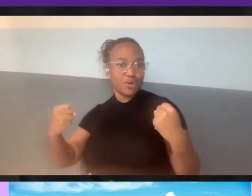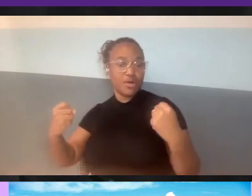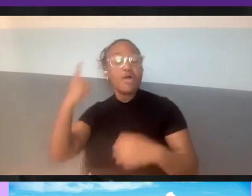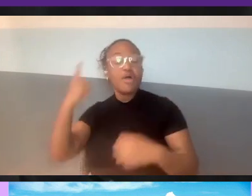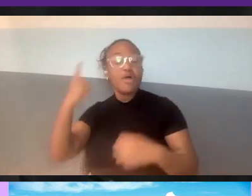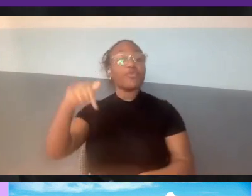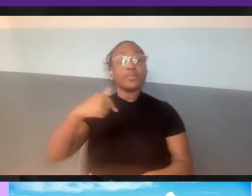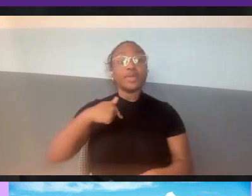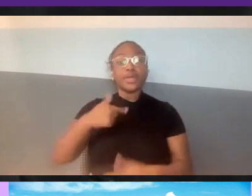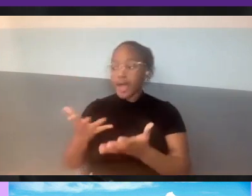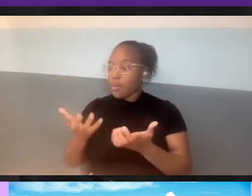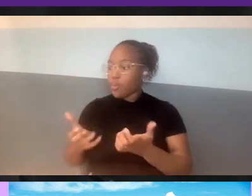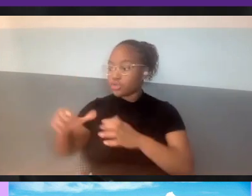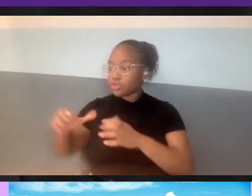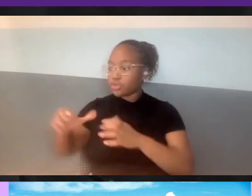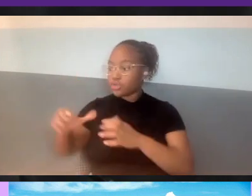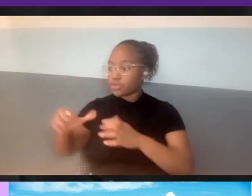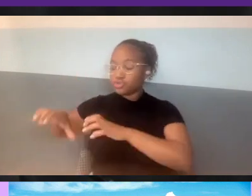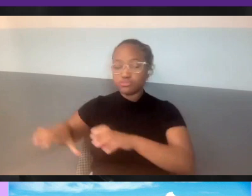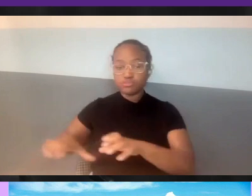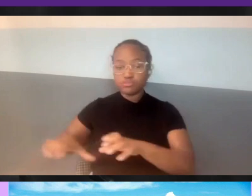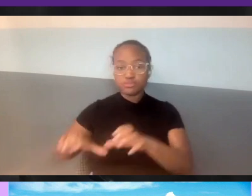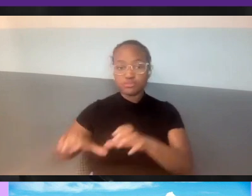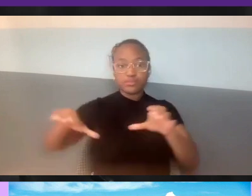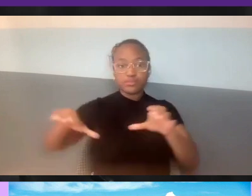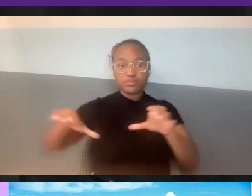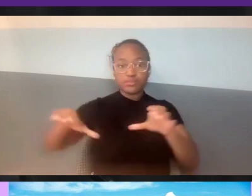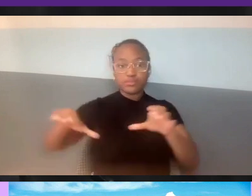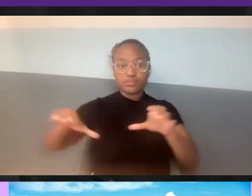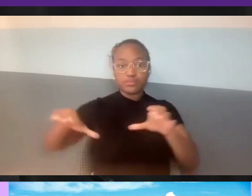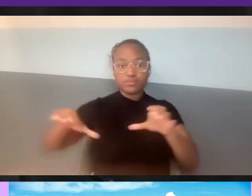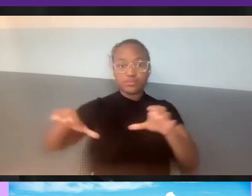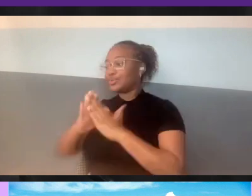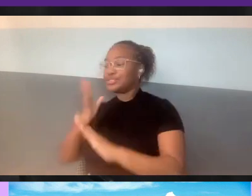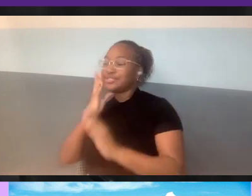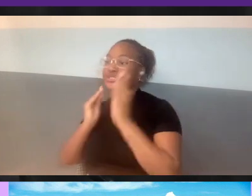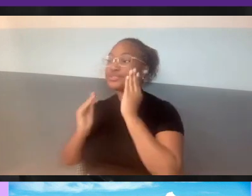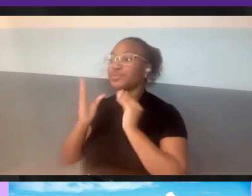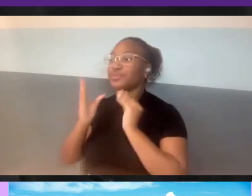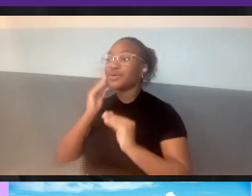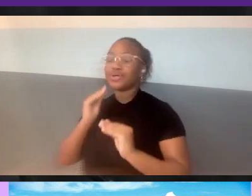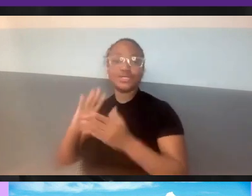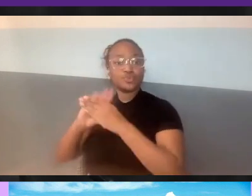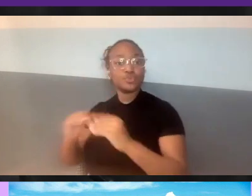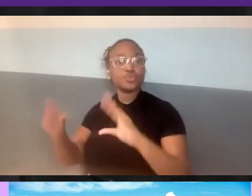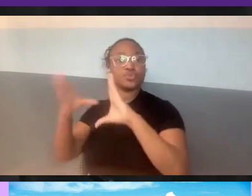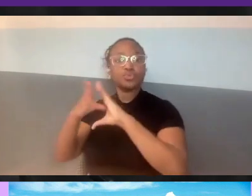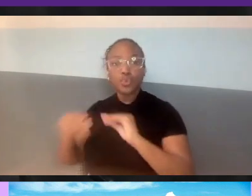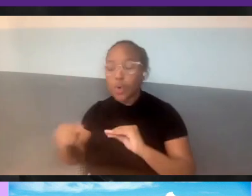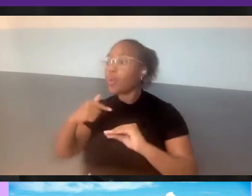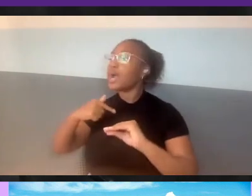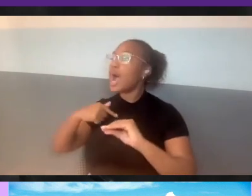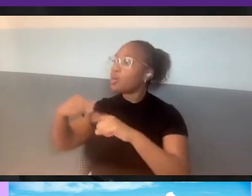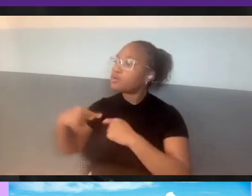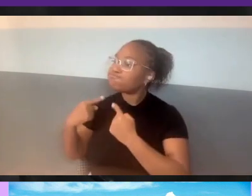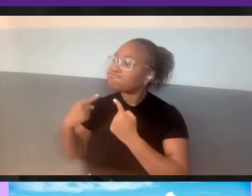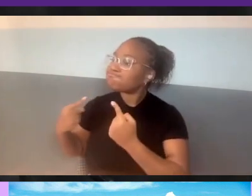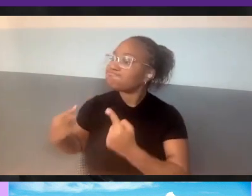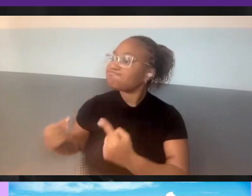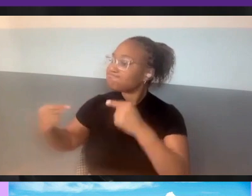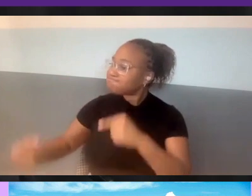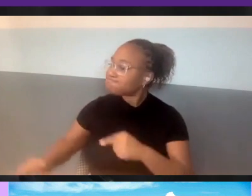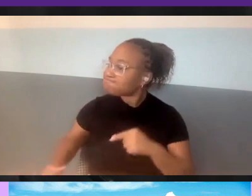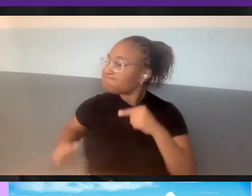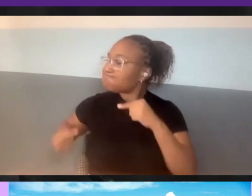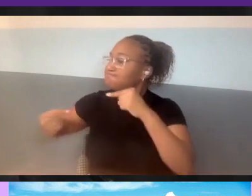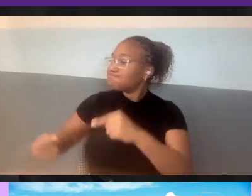right? This is my community's narrative. This is their experience. This is what we've gone through. This is what we continue to endure.